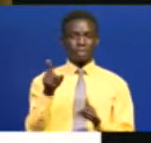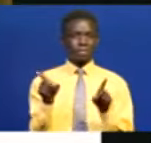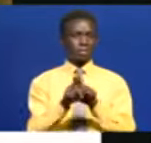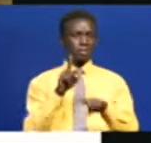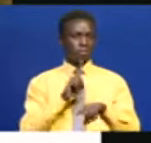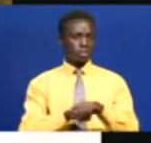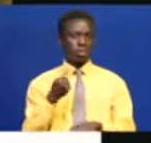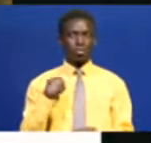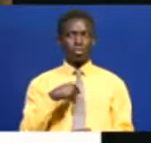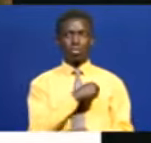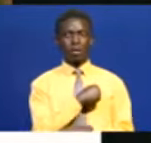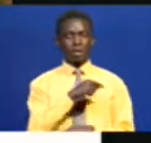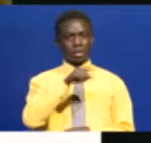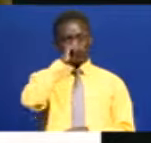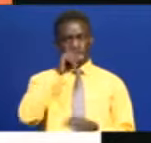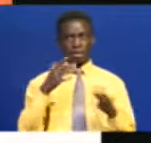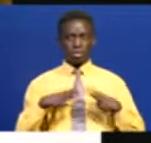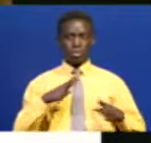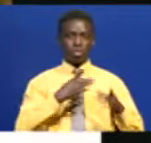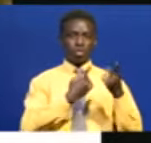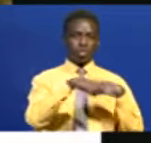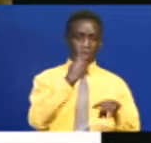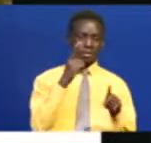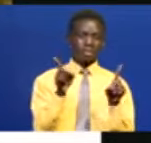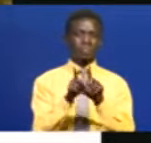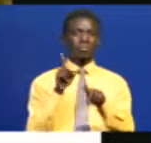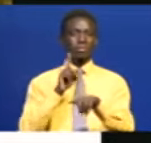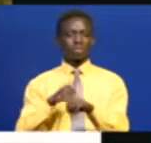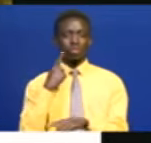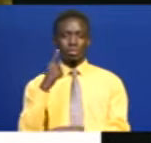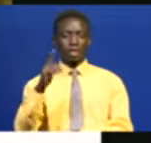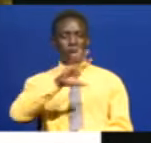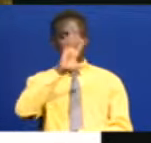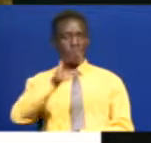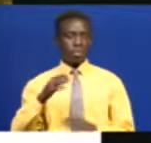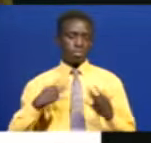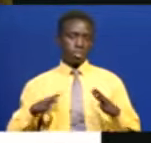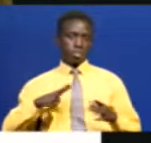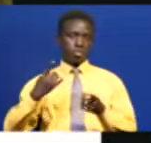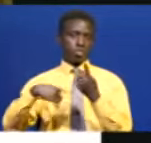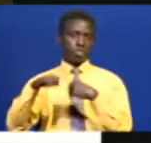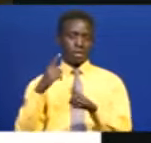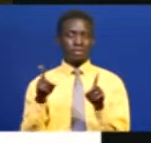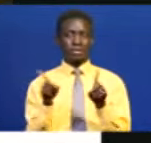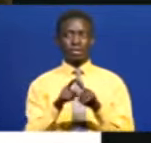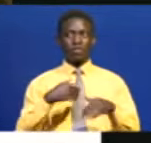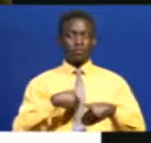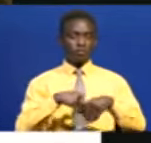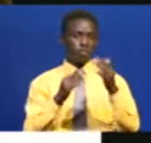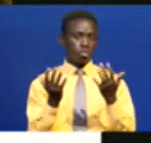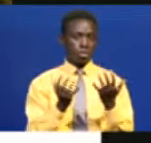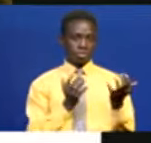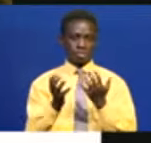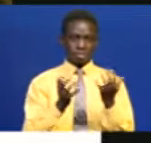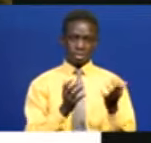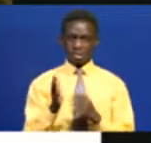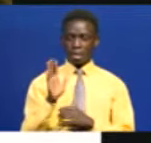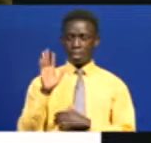win, Turkish people wins, at the same time African people wins. And according to trade statistic,